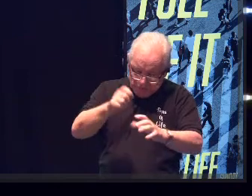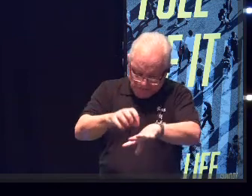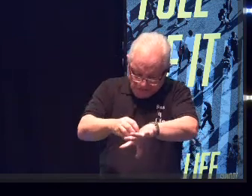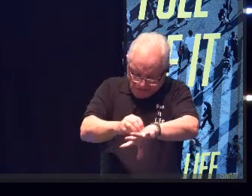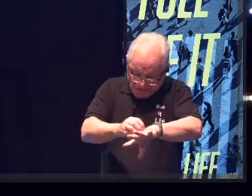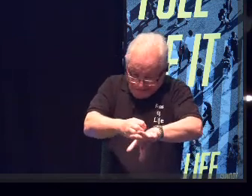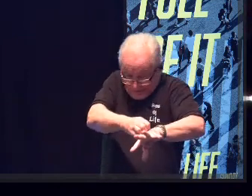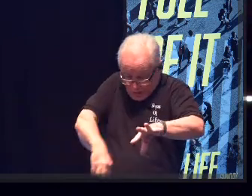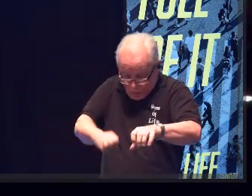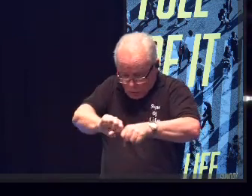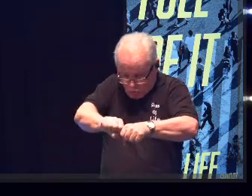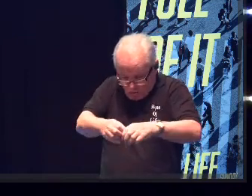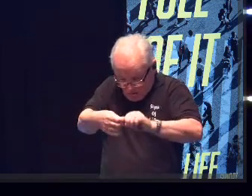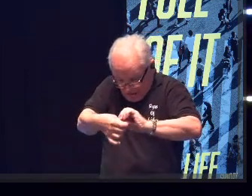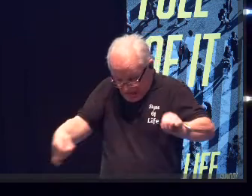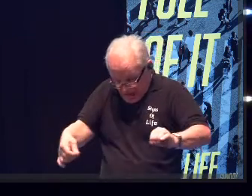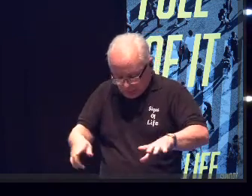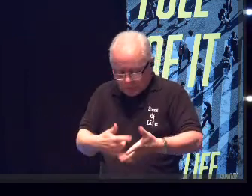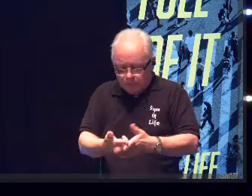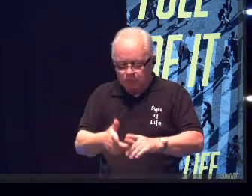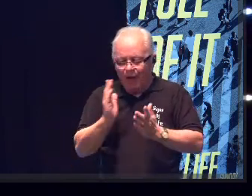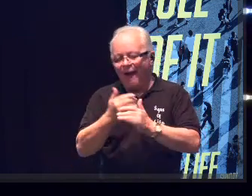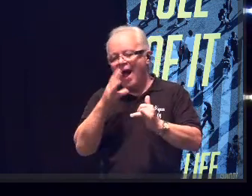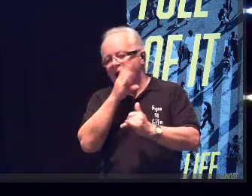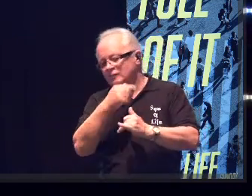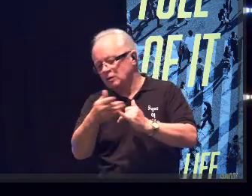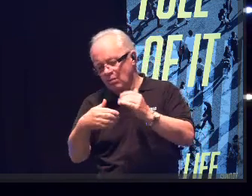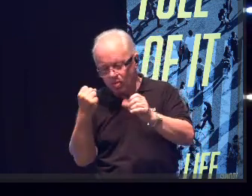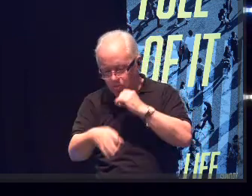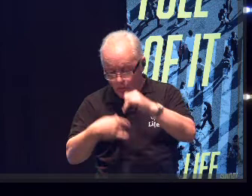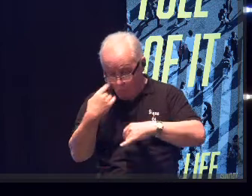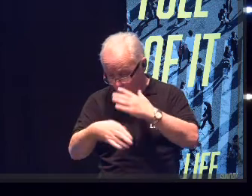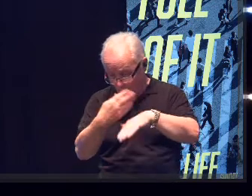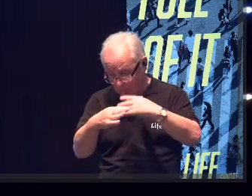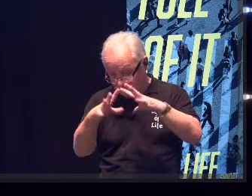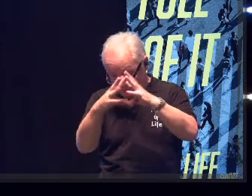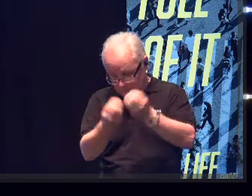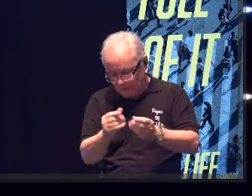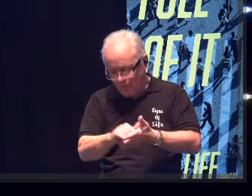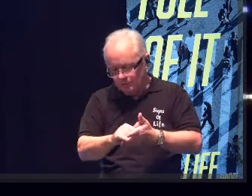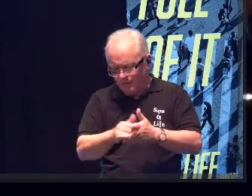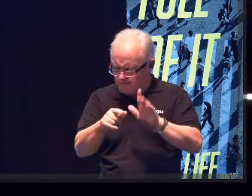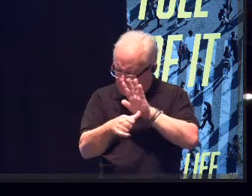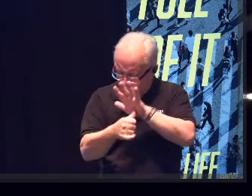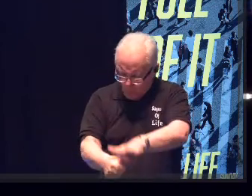And after all that, he was then forced to carry a heavy cross beam up a hill